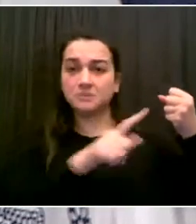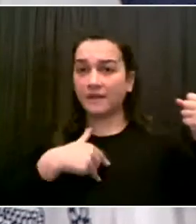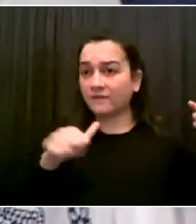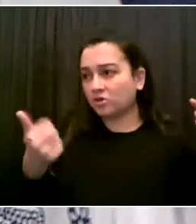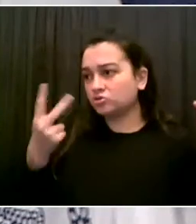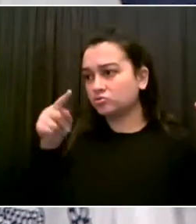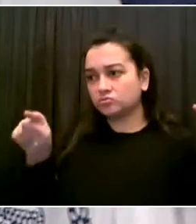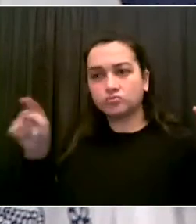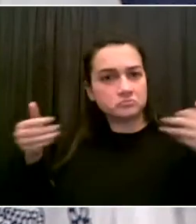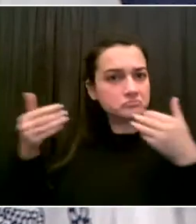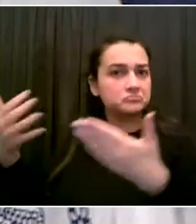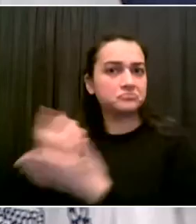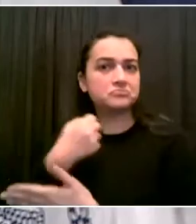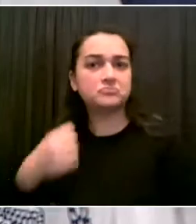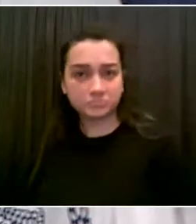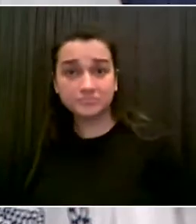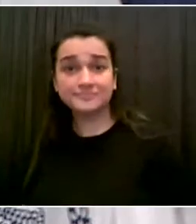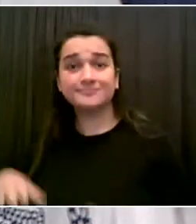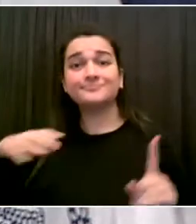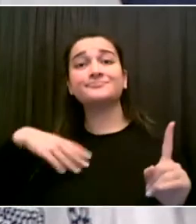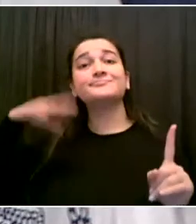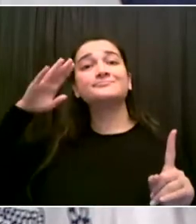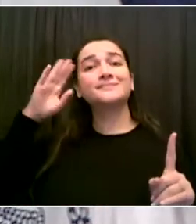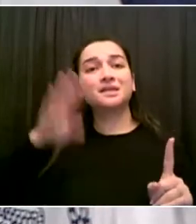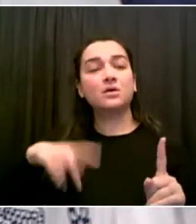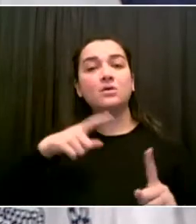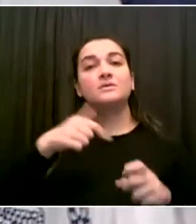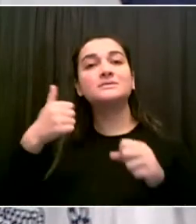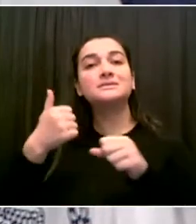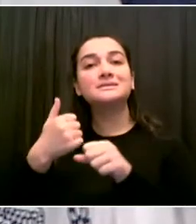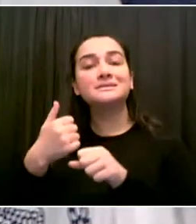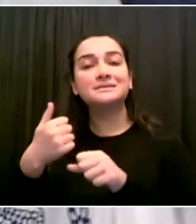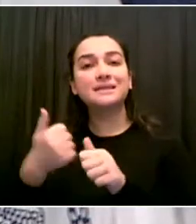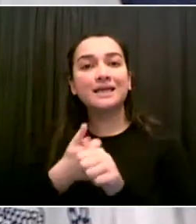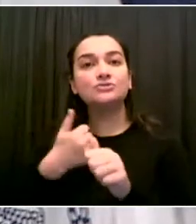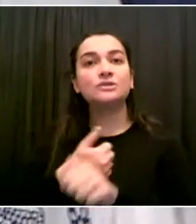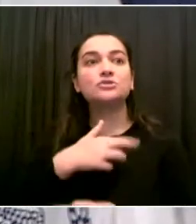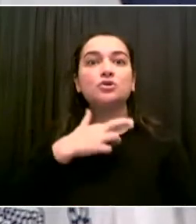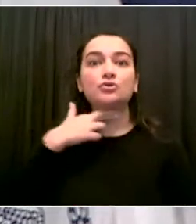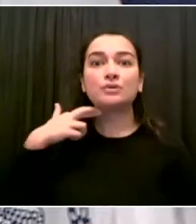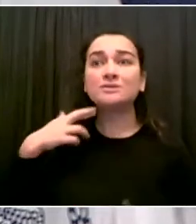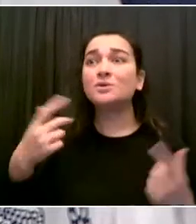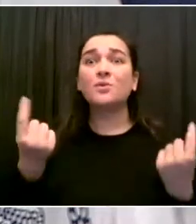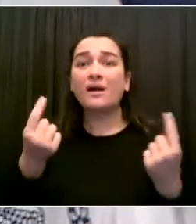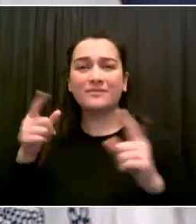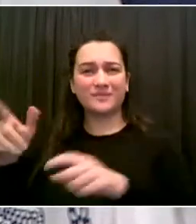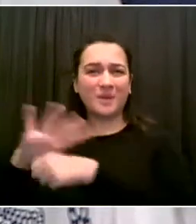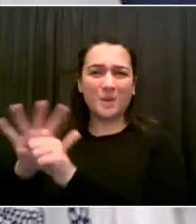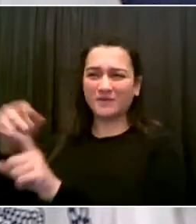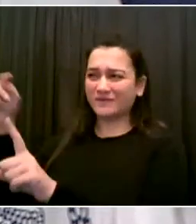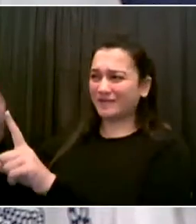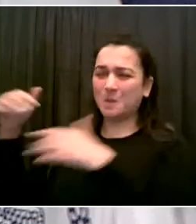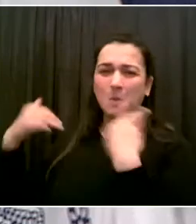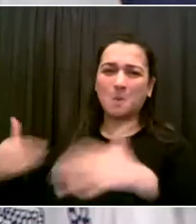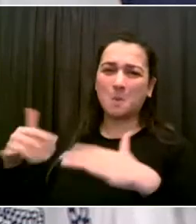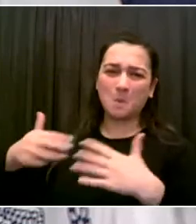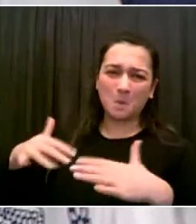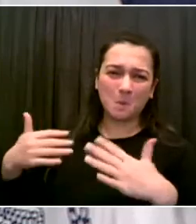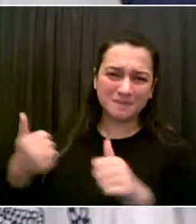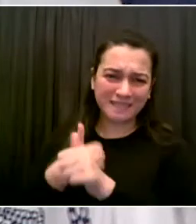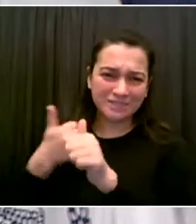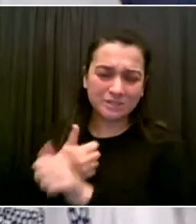get vaccinated. This does not change that basic truth. The next is Sophia Chang from Gothamist.